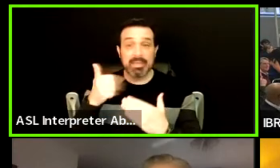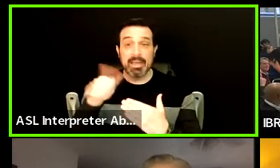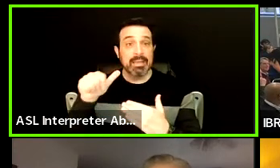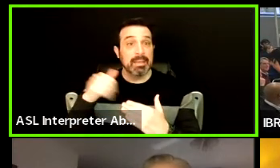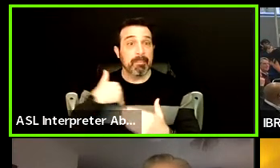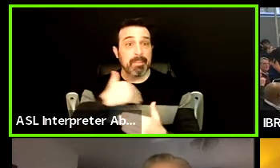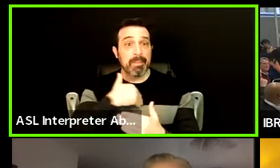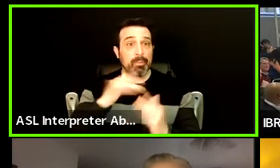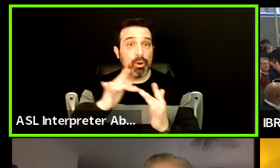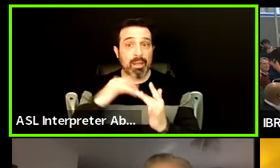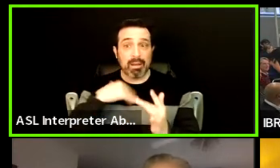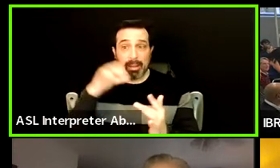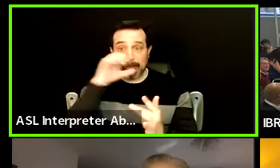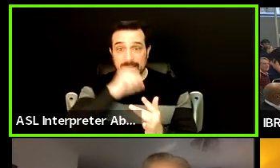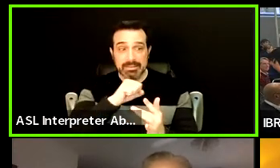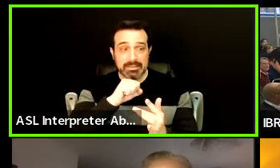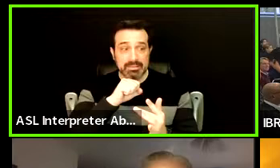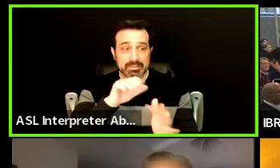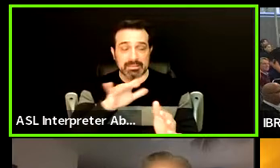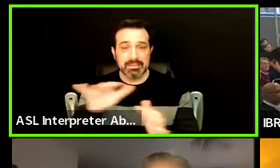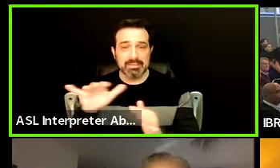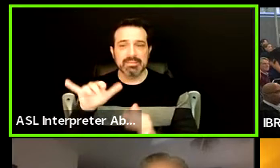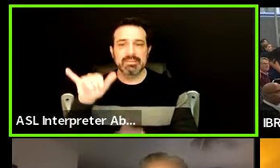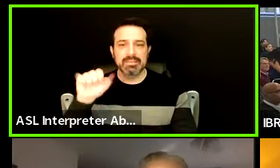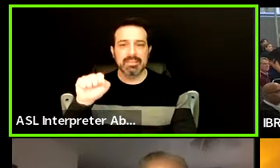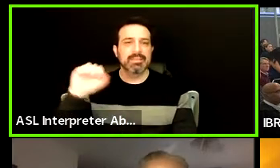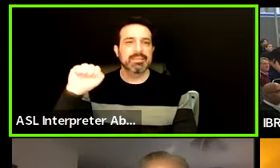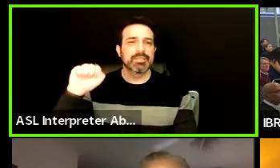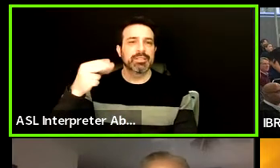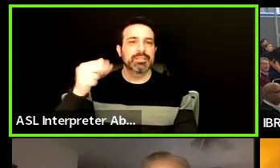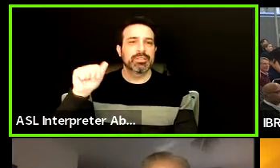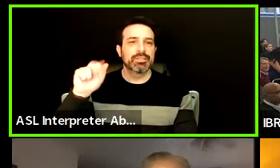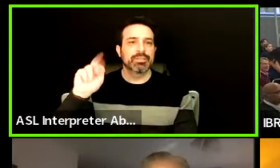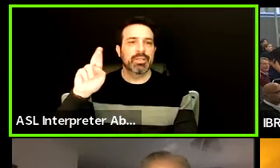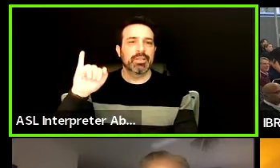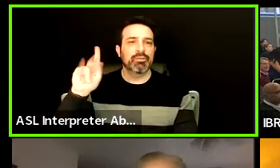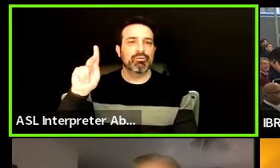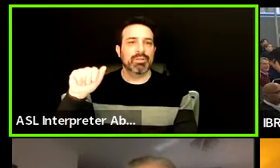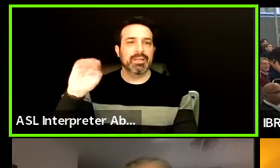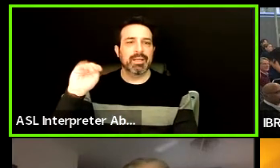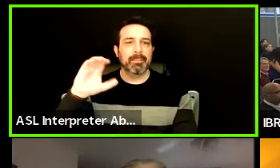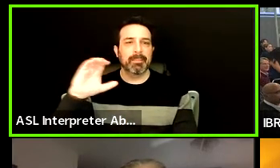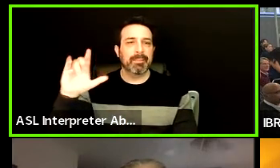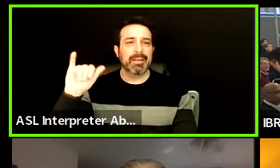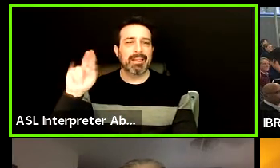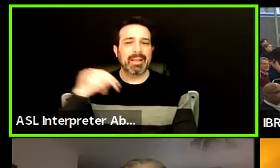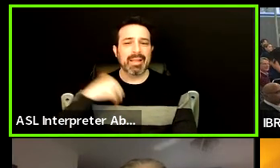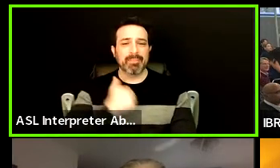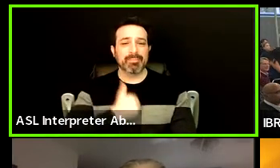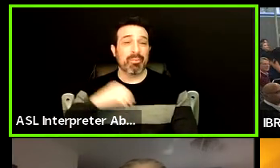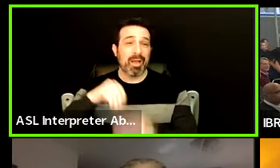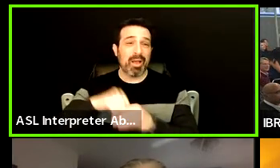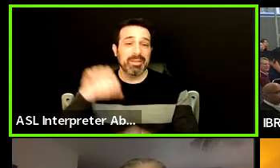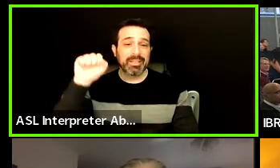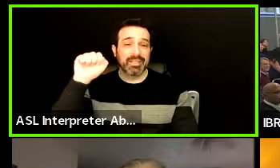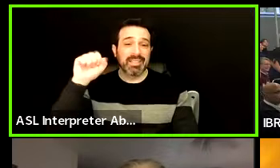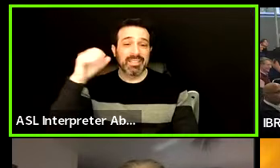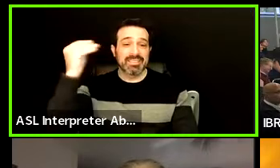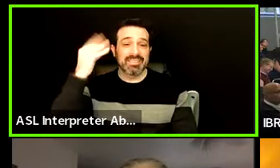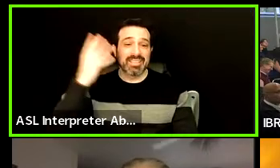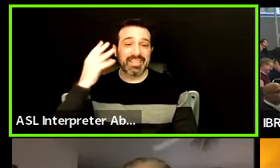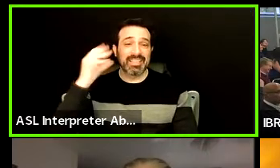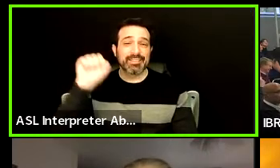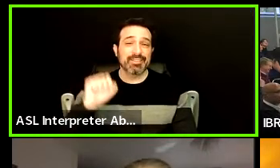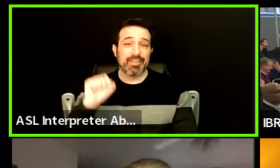online? Yes, Shanrika McLean. I'm sorry, guys, but I'm in sunny Southern California right